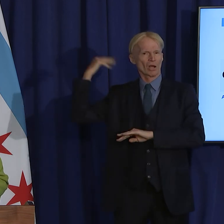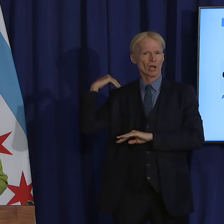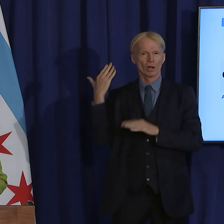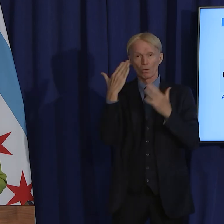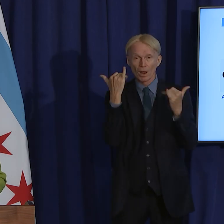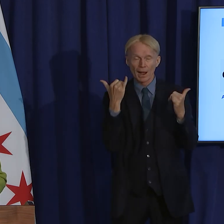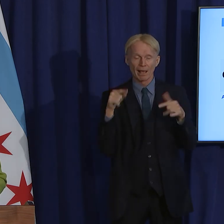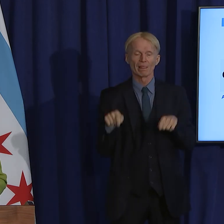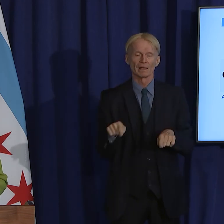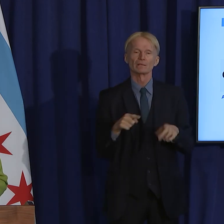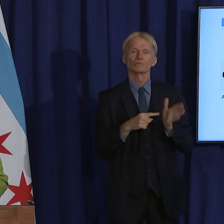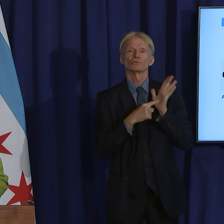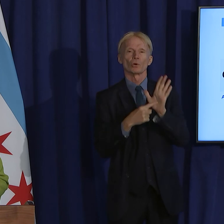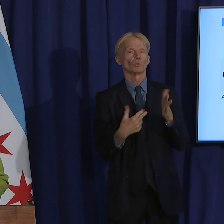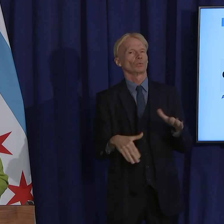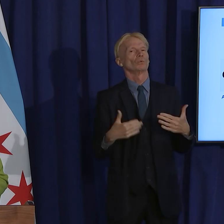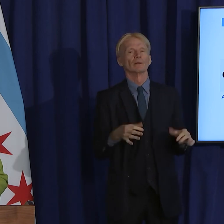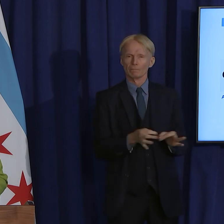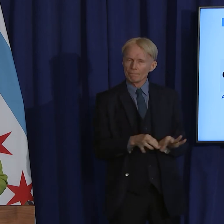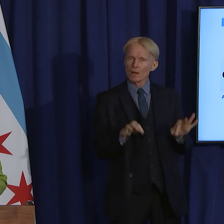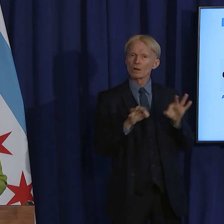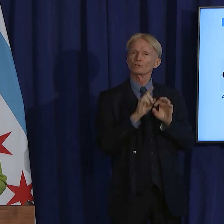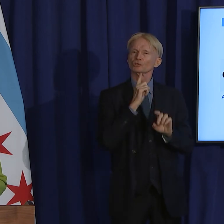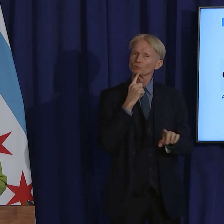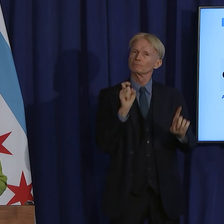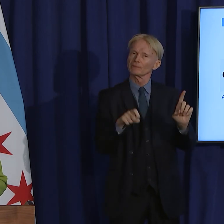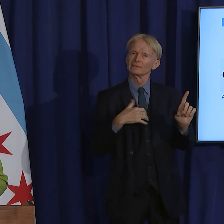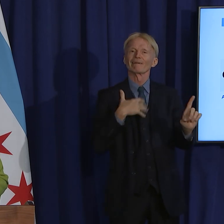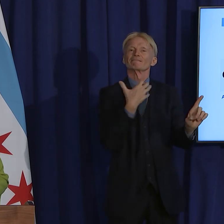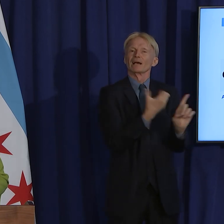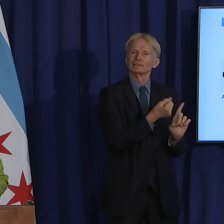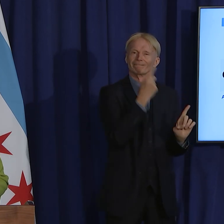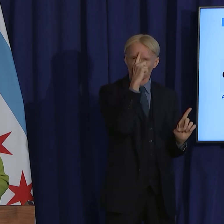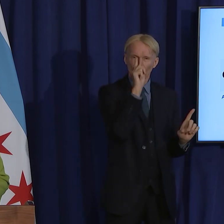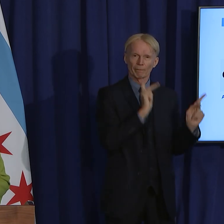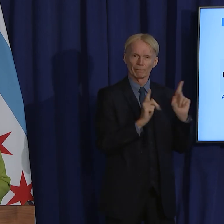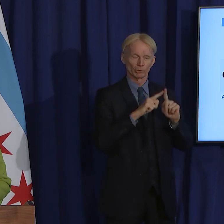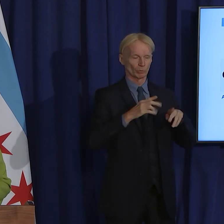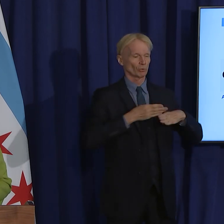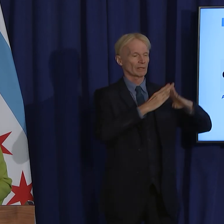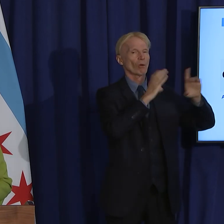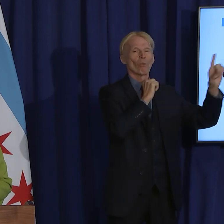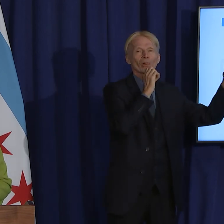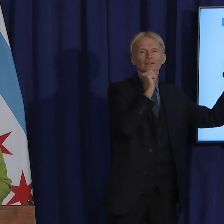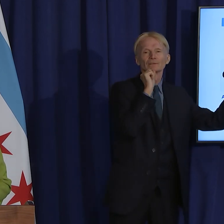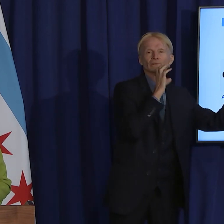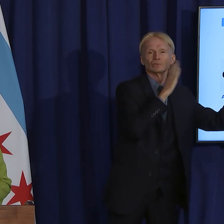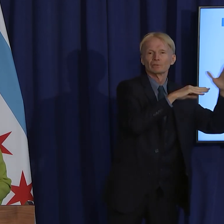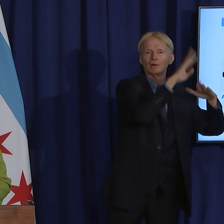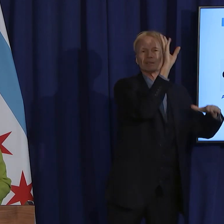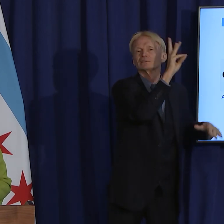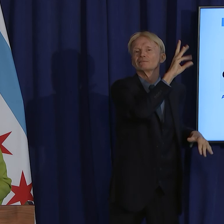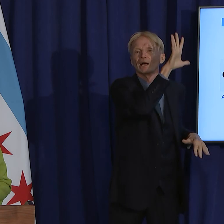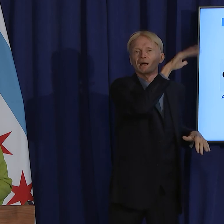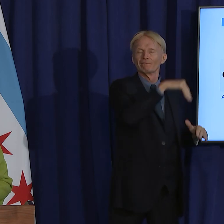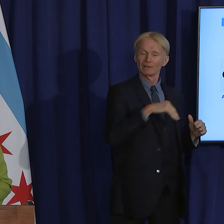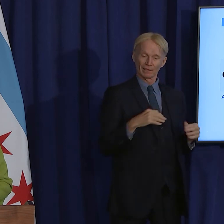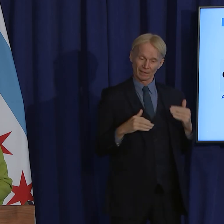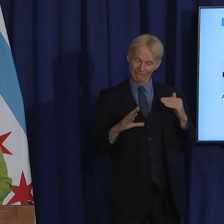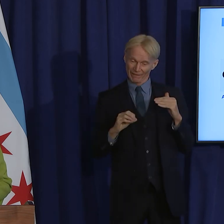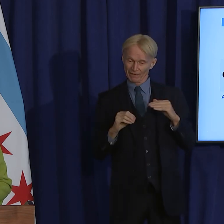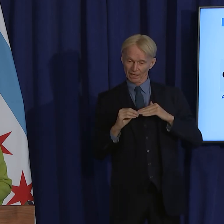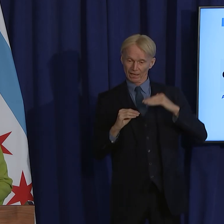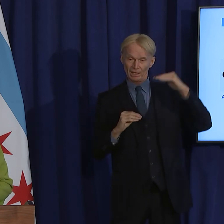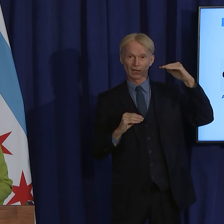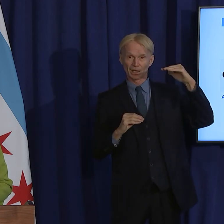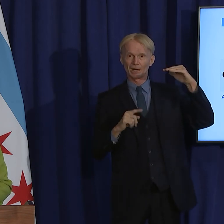reflecting how important vaccination has been to protect those older folks. So if you look at it, it's really, those under 50 on top, and it